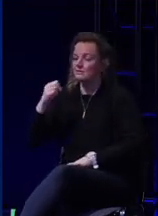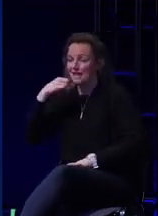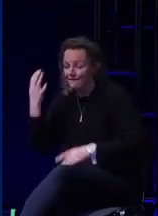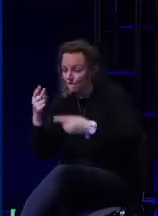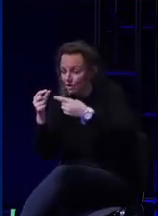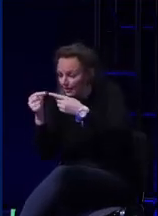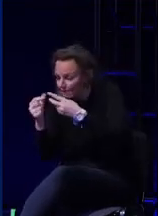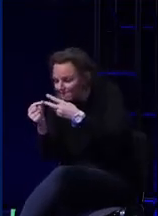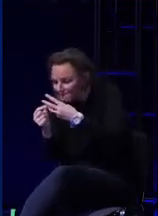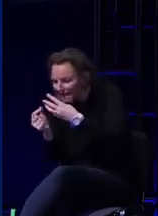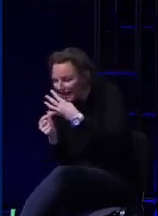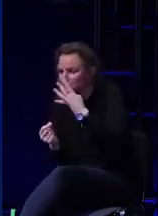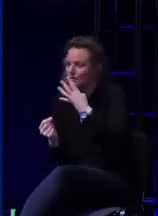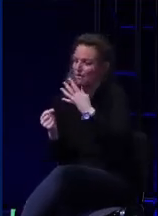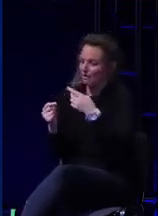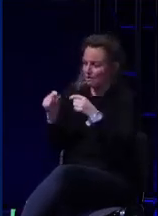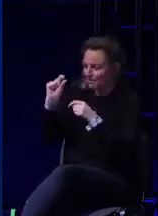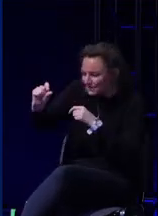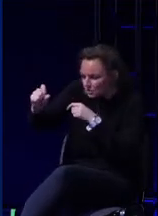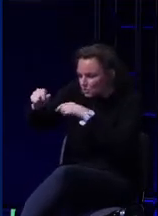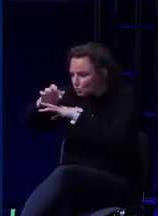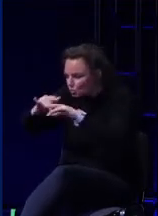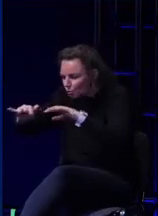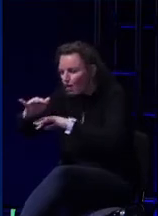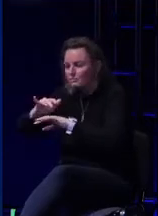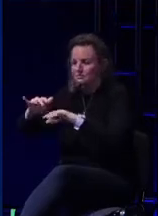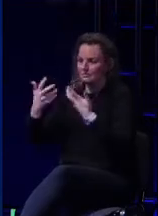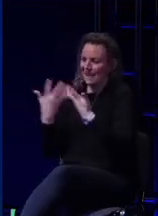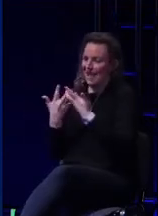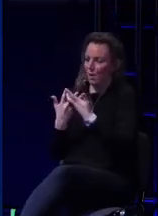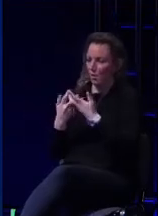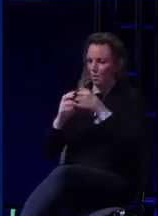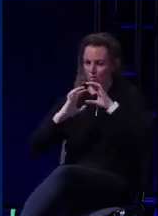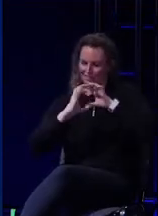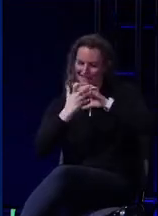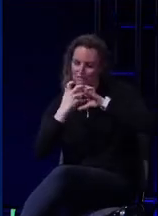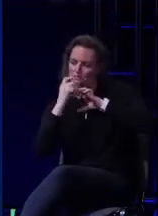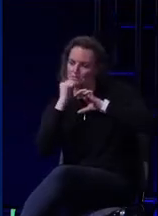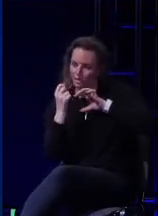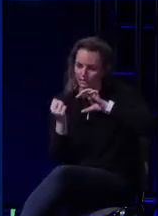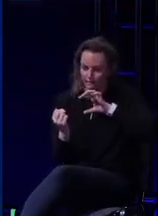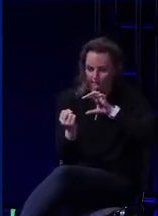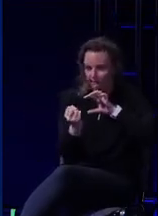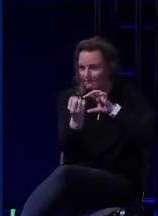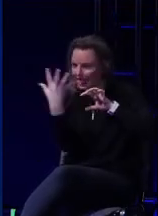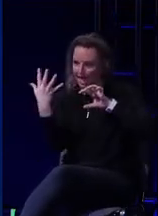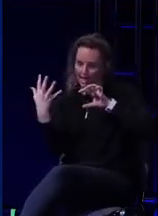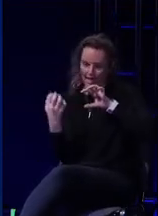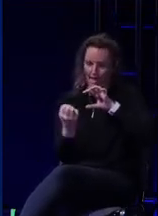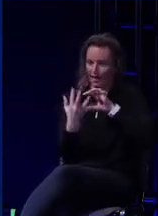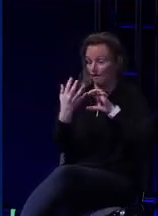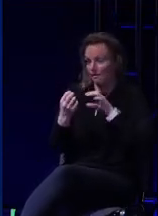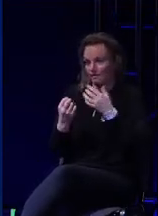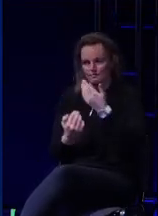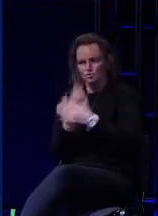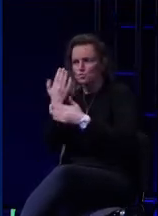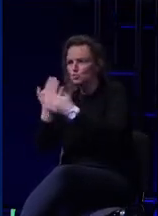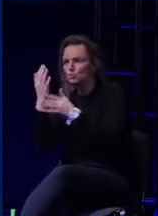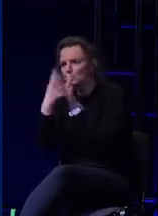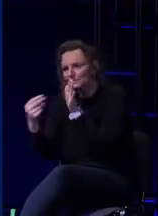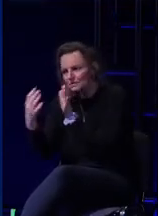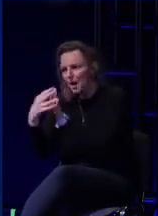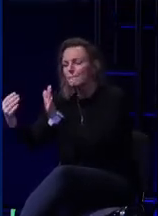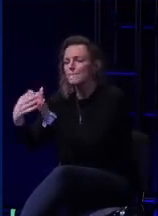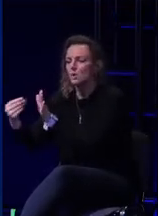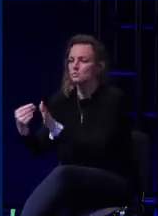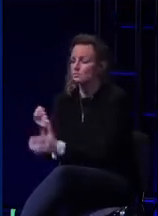factor, every little nuance of the way the lens flares, which we're seeing lots of fantastic examples of these days, but also just